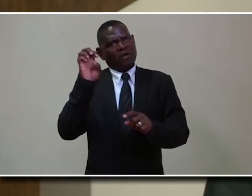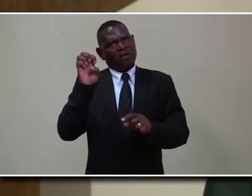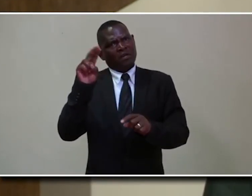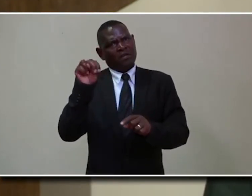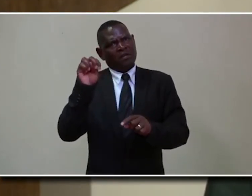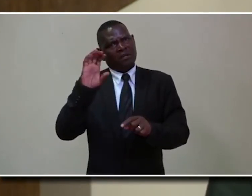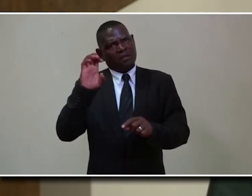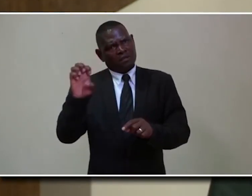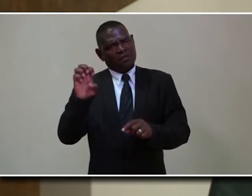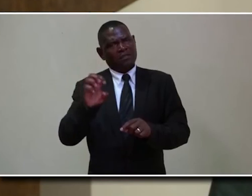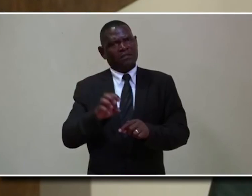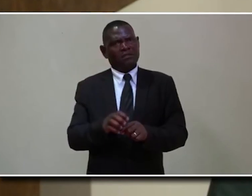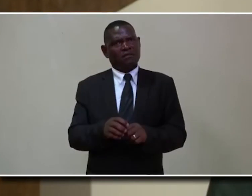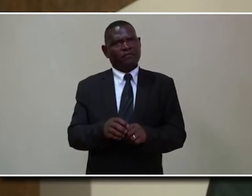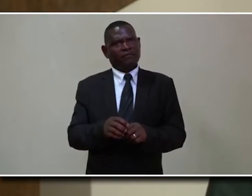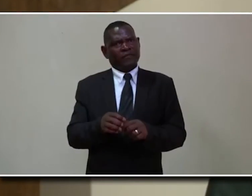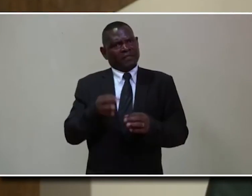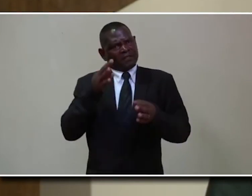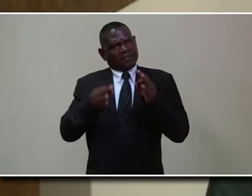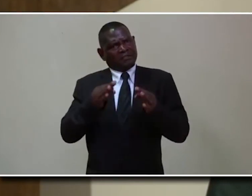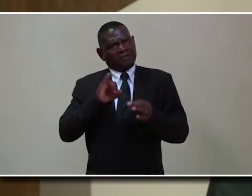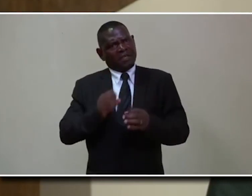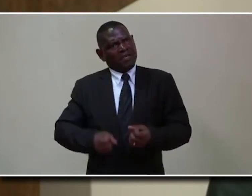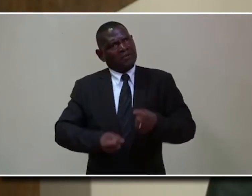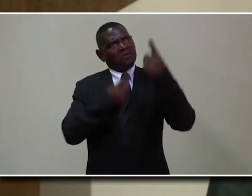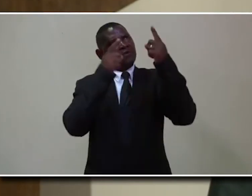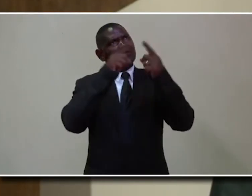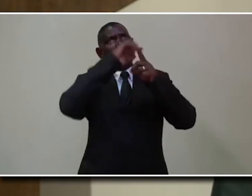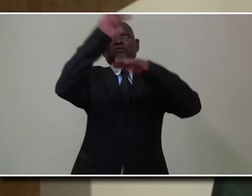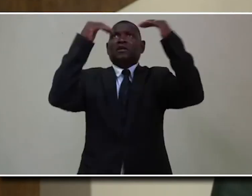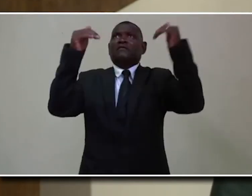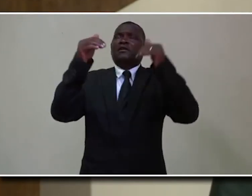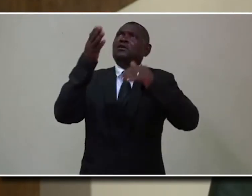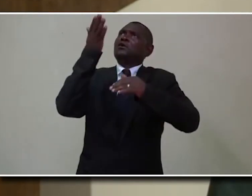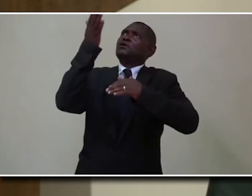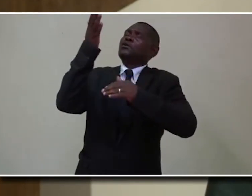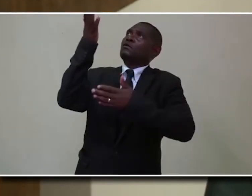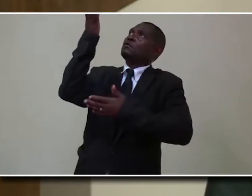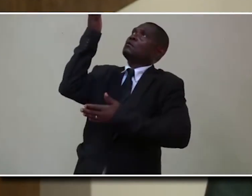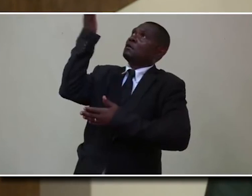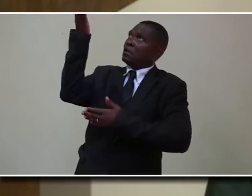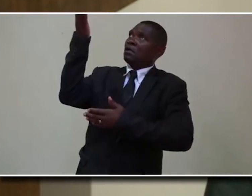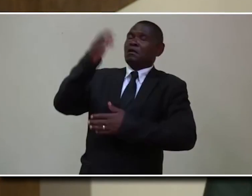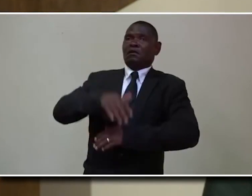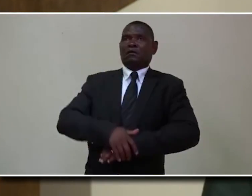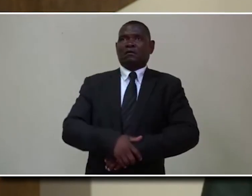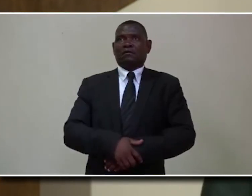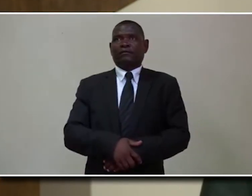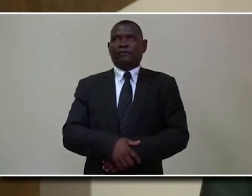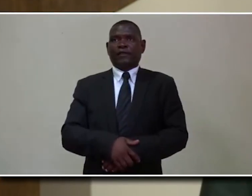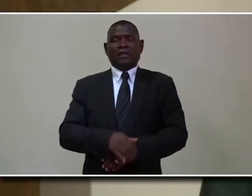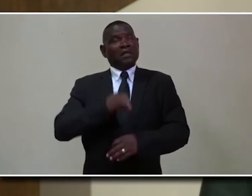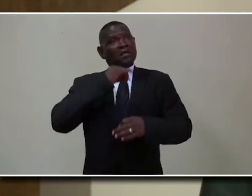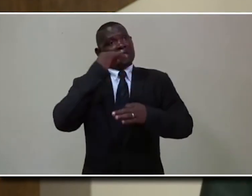ascend into heaven, you are there. Nitakwera upita kumyamba inu muliko. If I make my